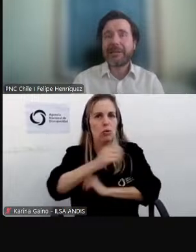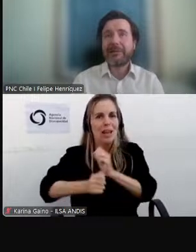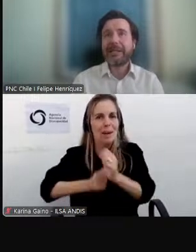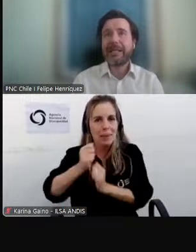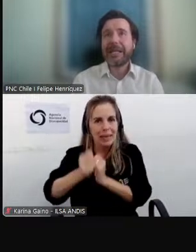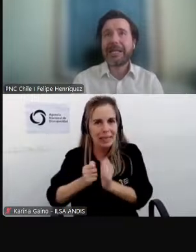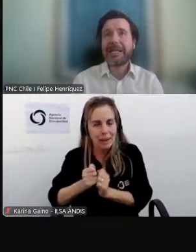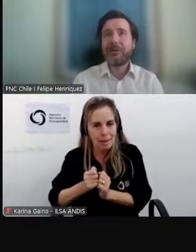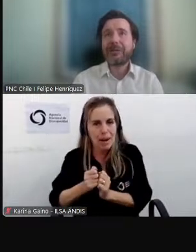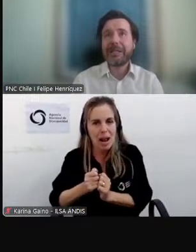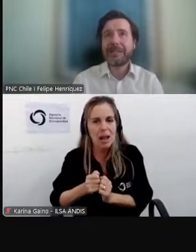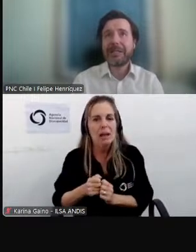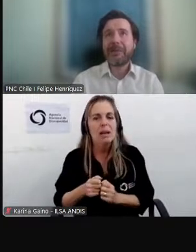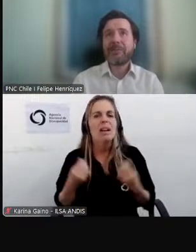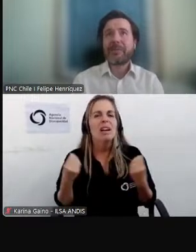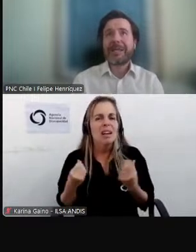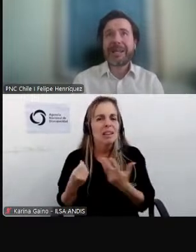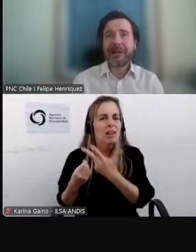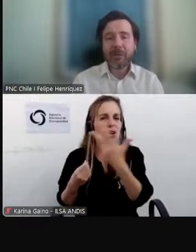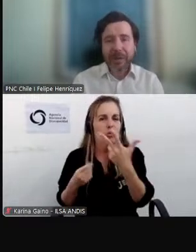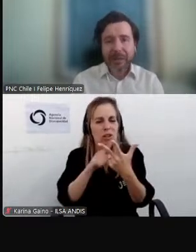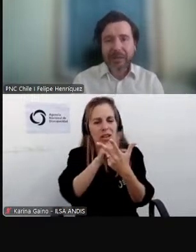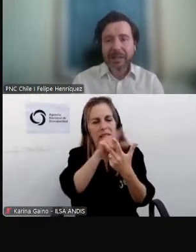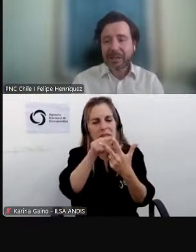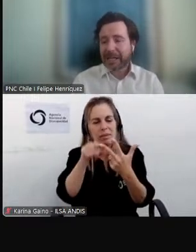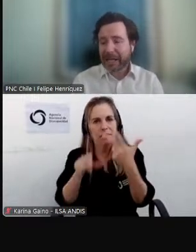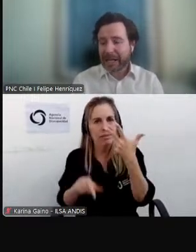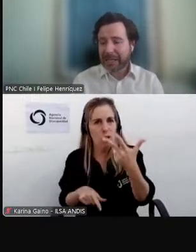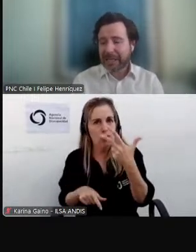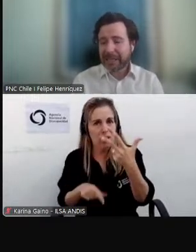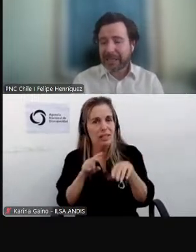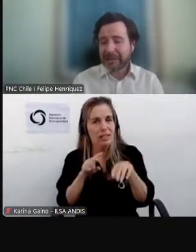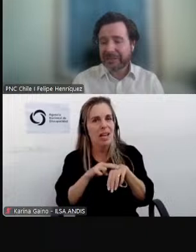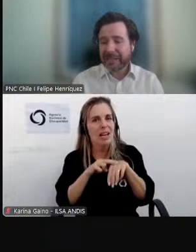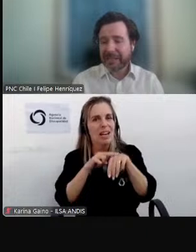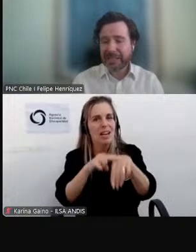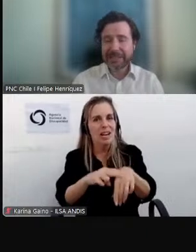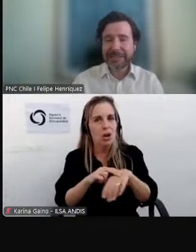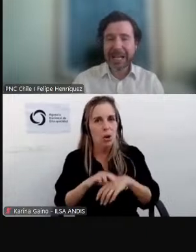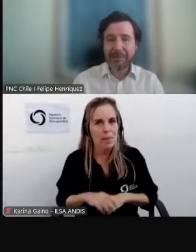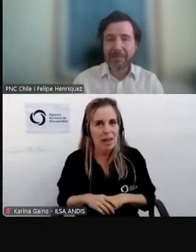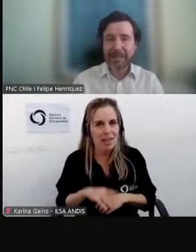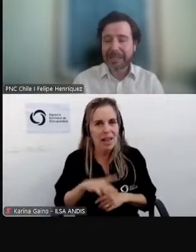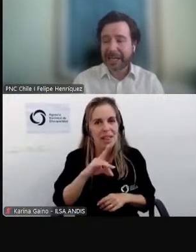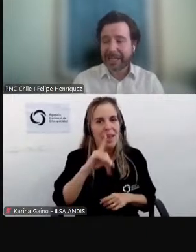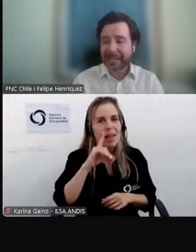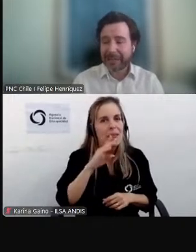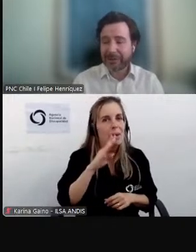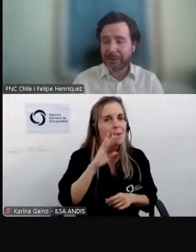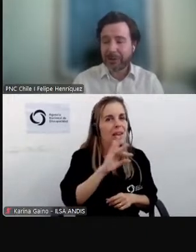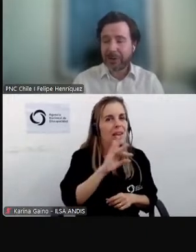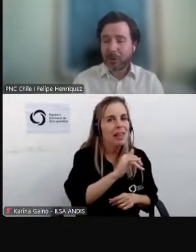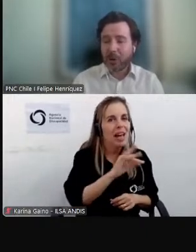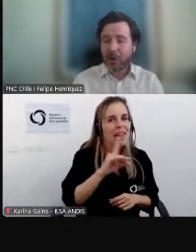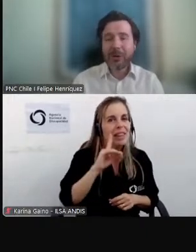international instruments about responsible business conduct. The 3 instruments recommend